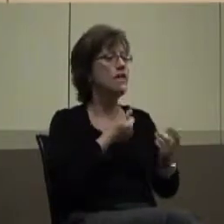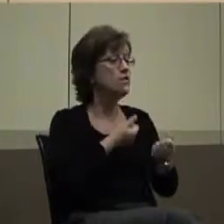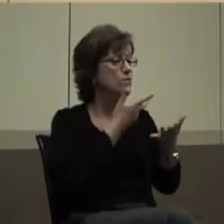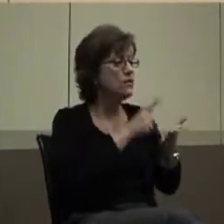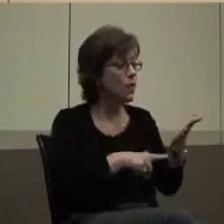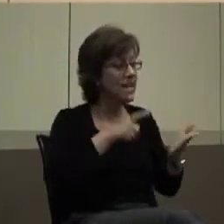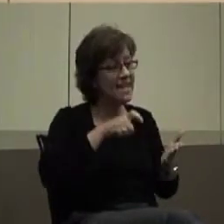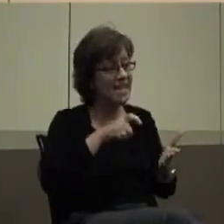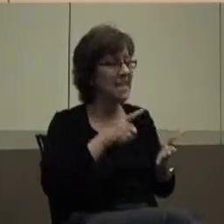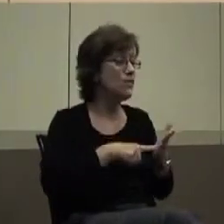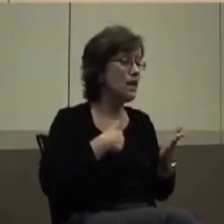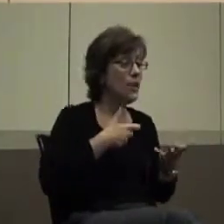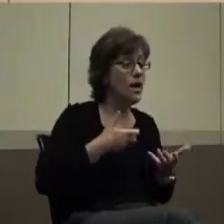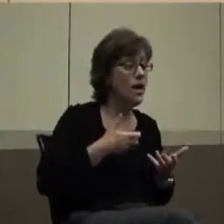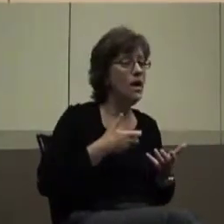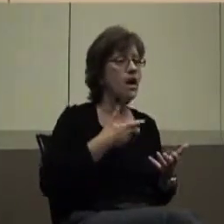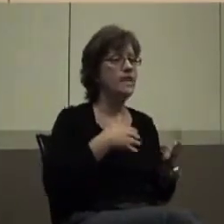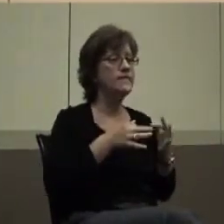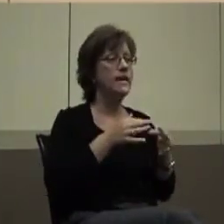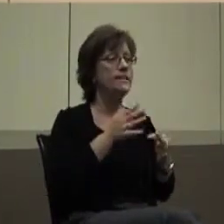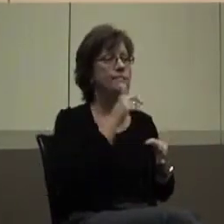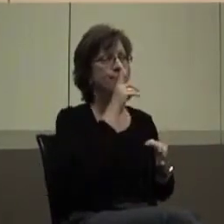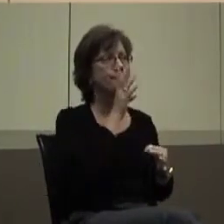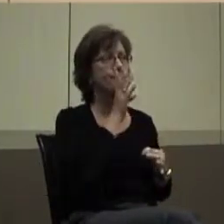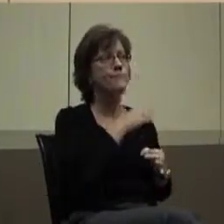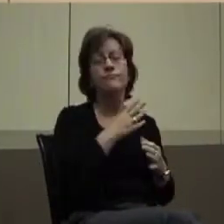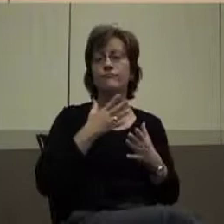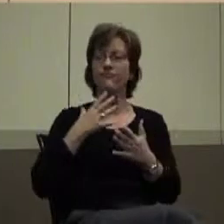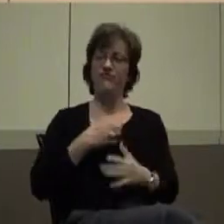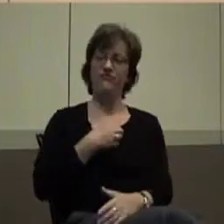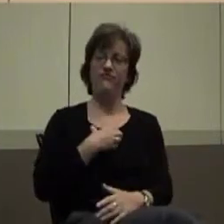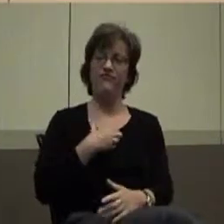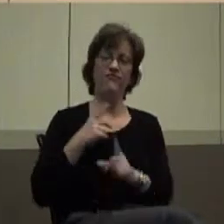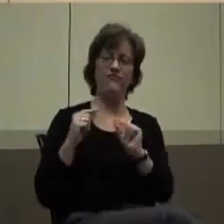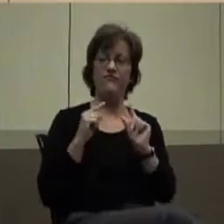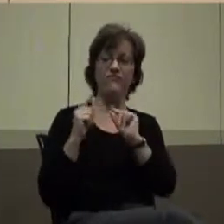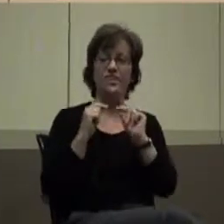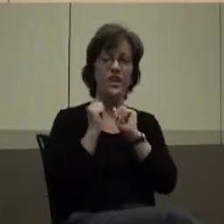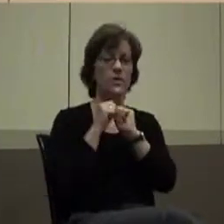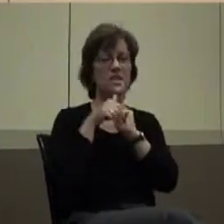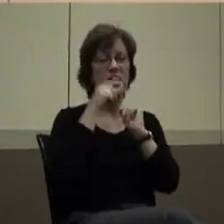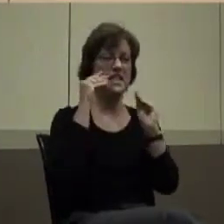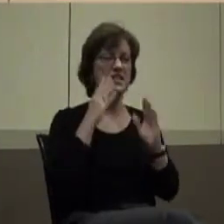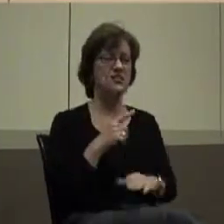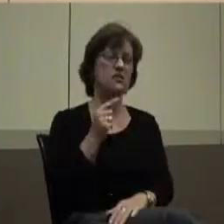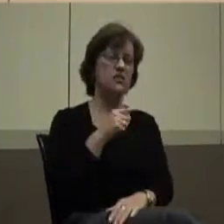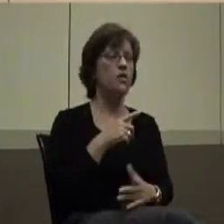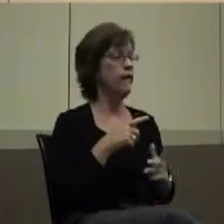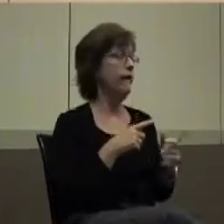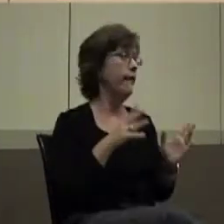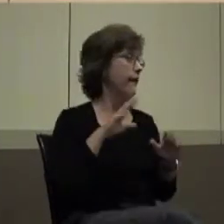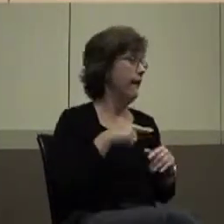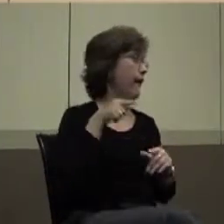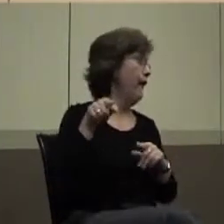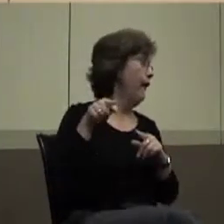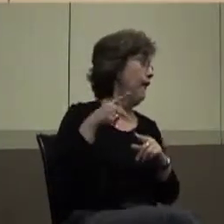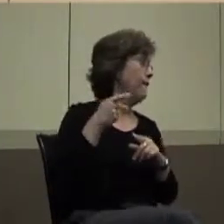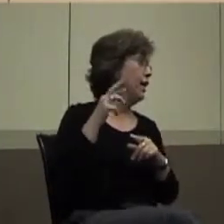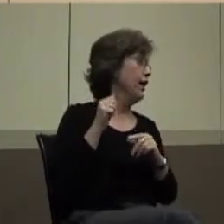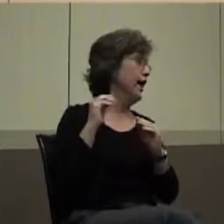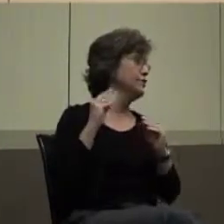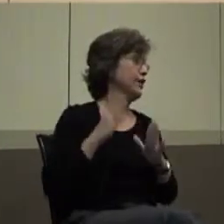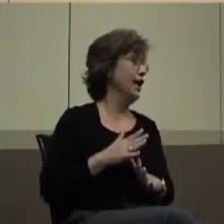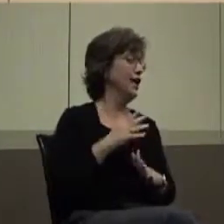what they want. Instead, they may complain about it in the lunchroom about, oh, this teacher or oh, this paraeducator. So this